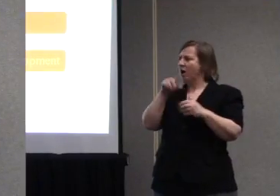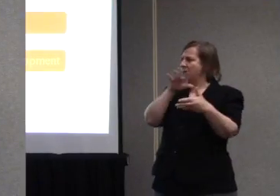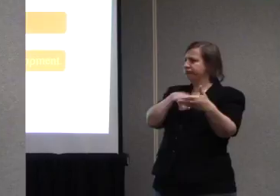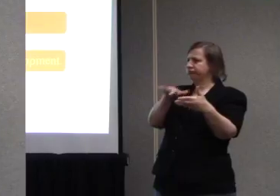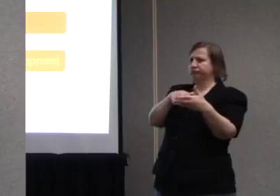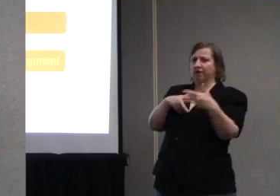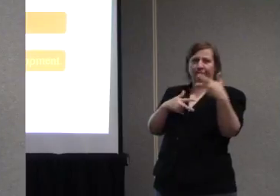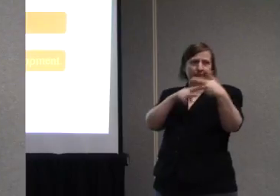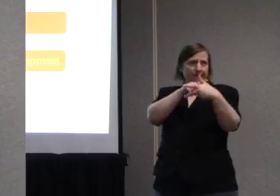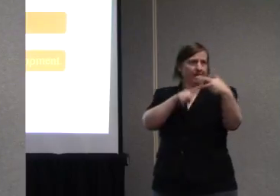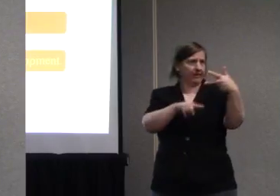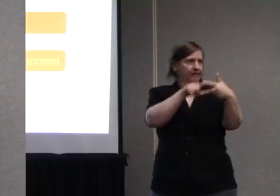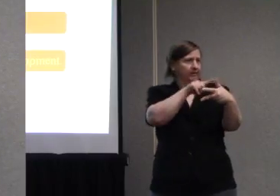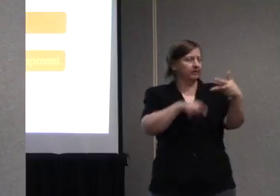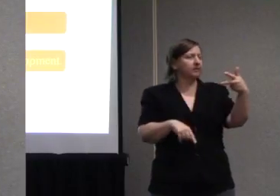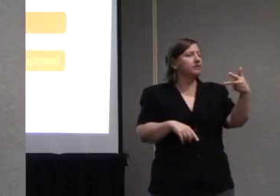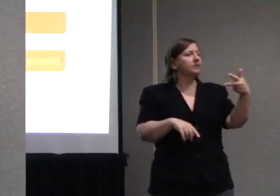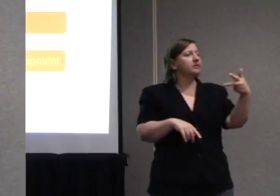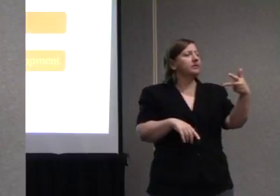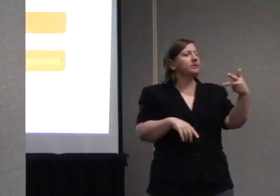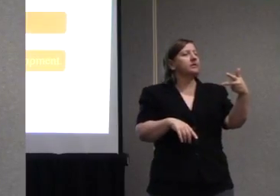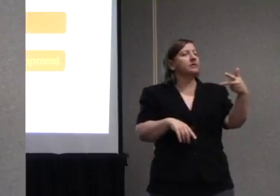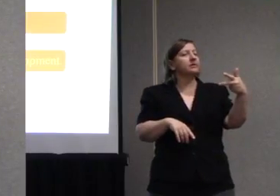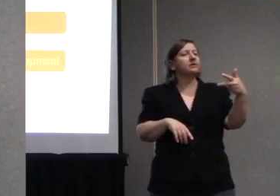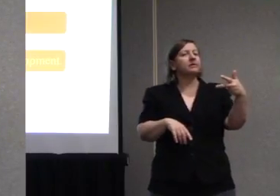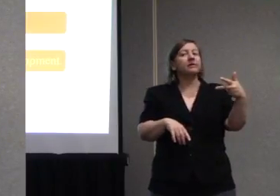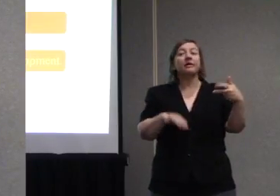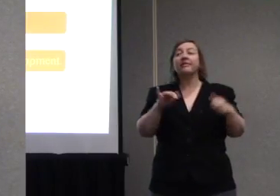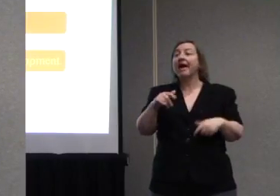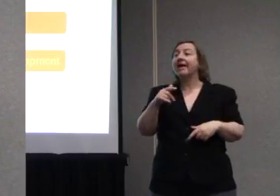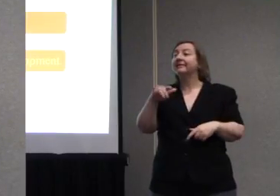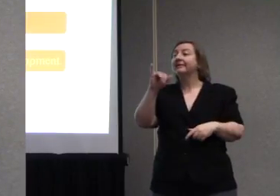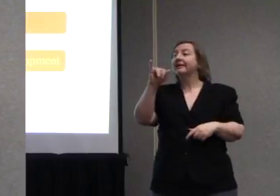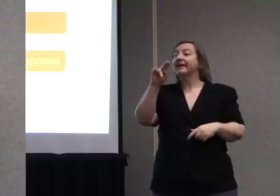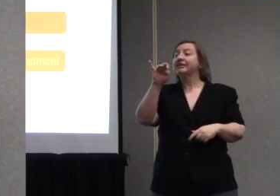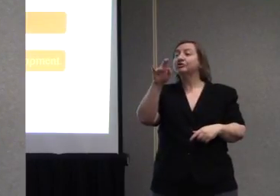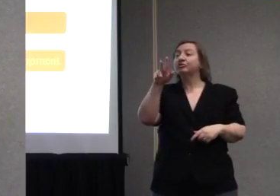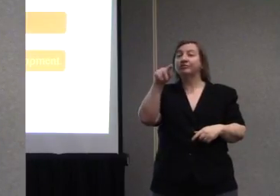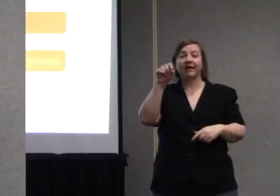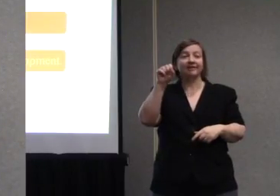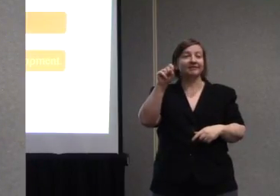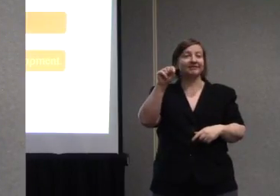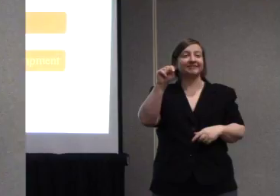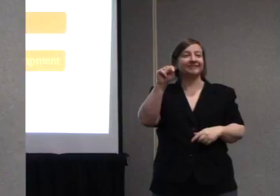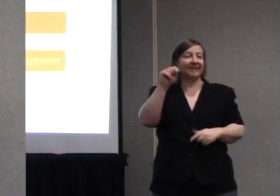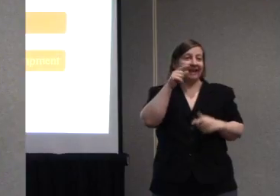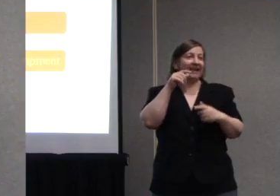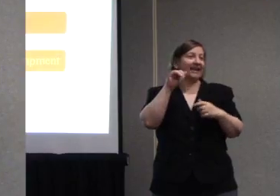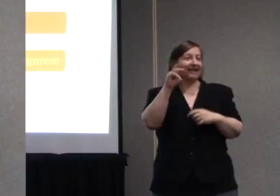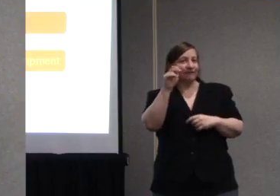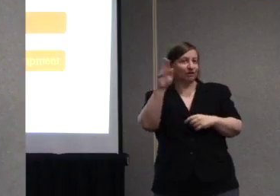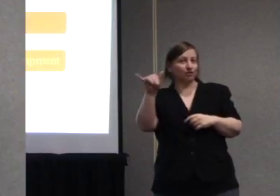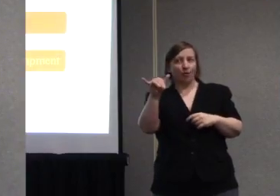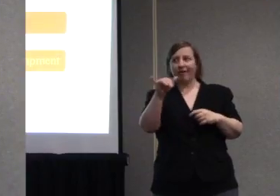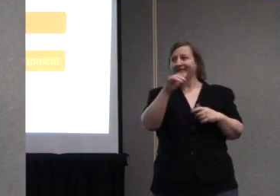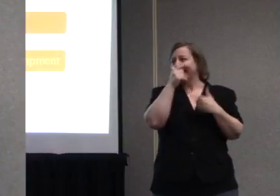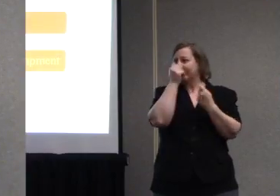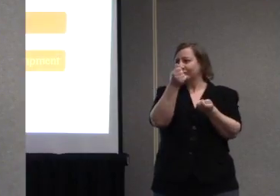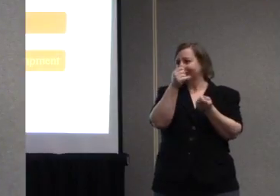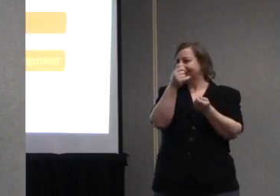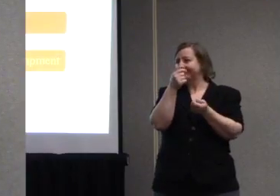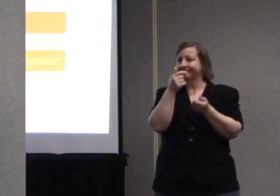this project is to look at the 3 of them and take the interest inventory, that's the one that has the